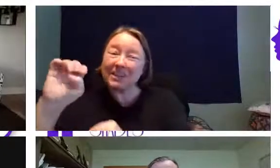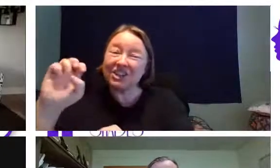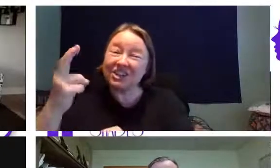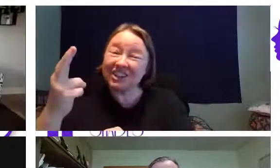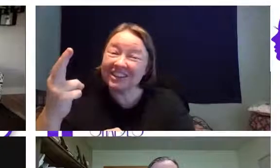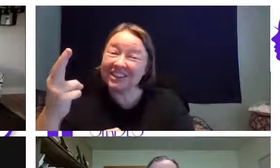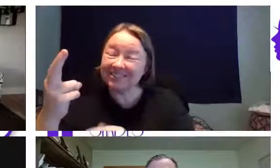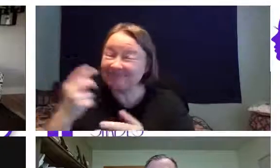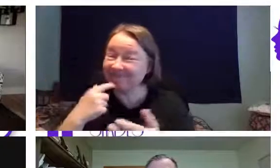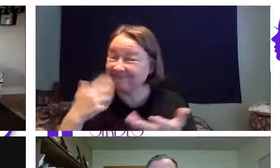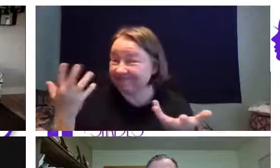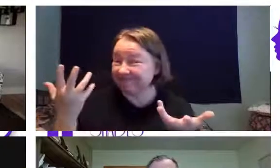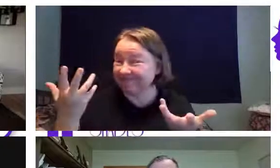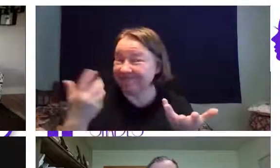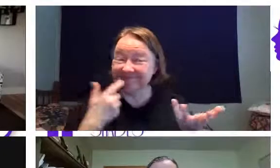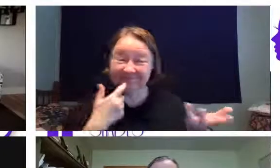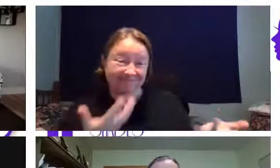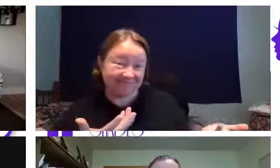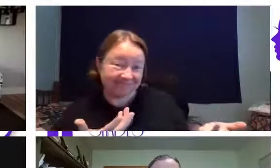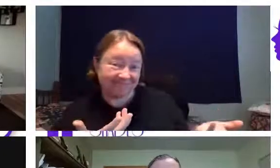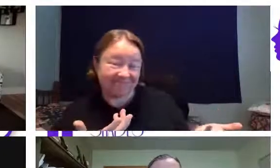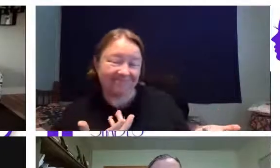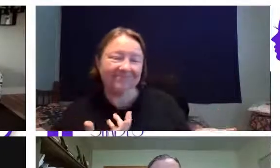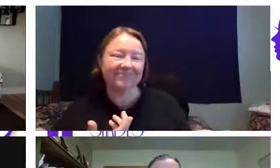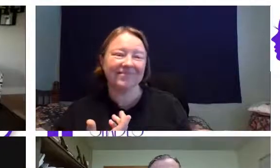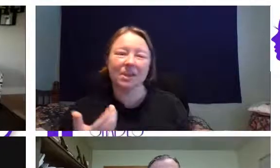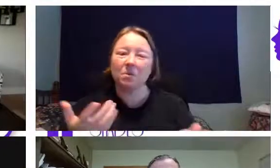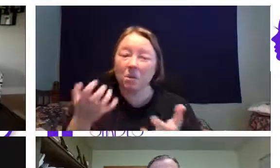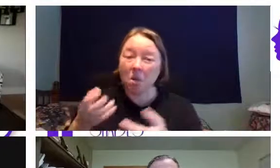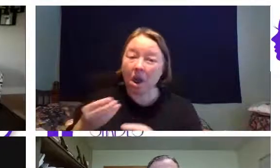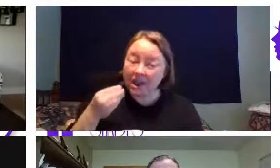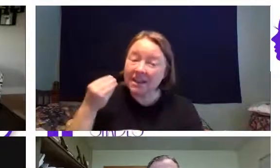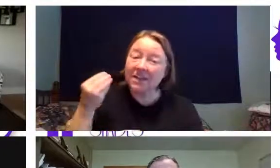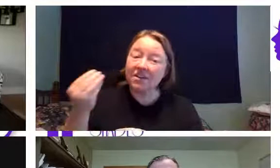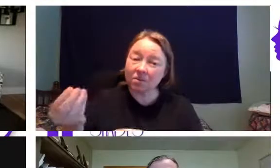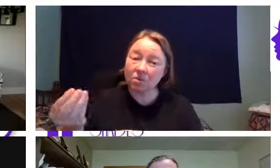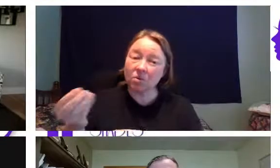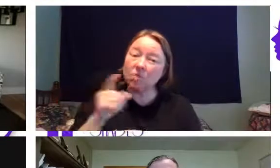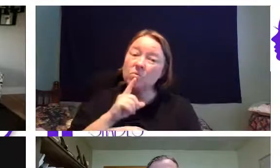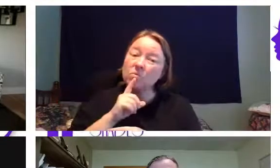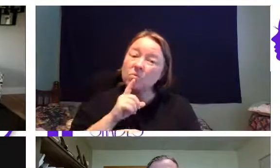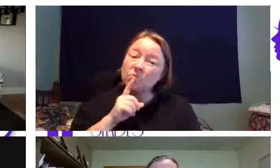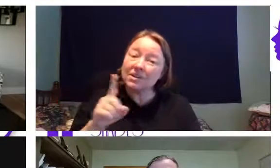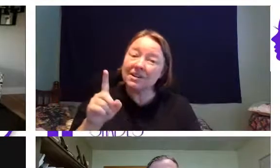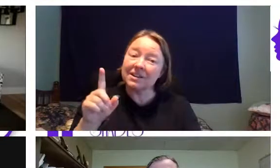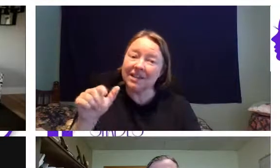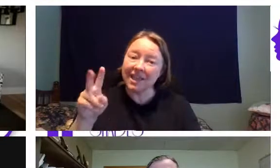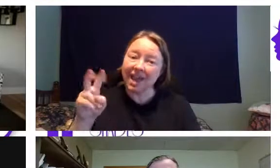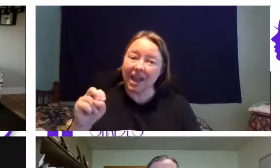We're just saying. Just saying. We want to give you some real live